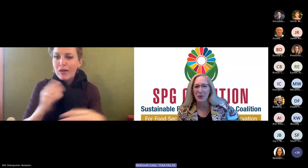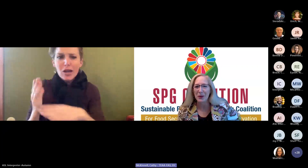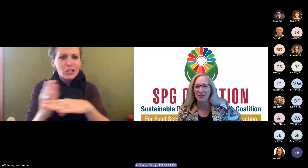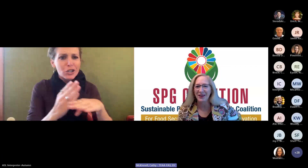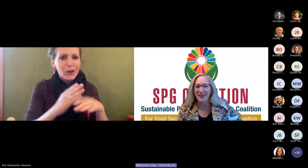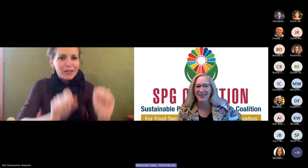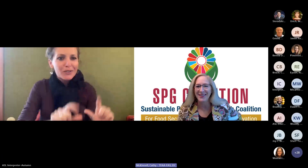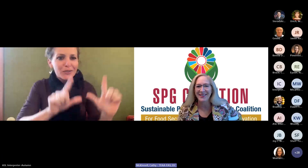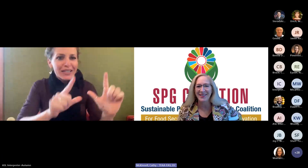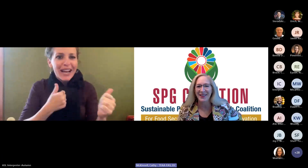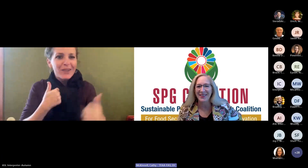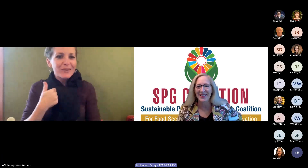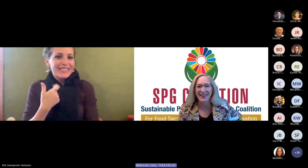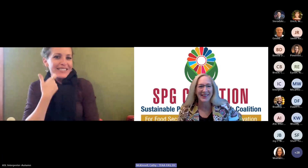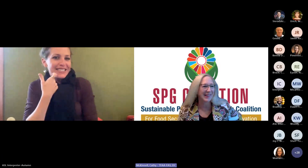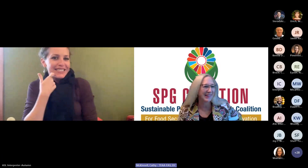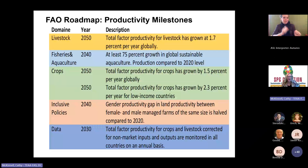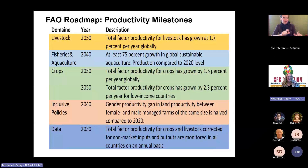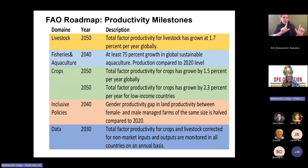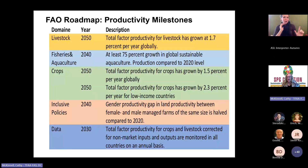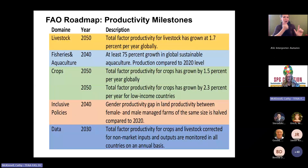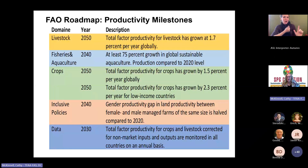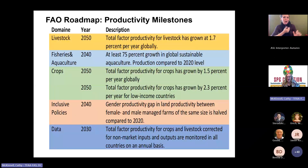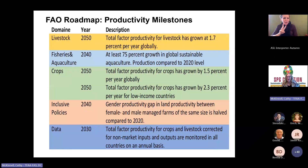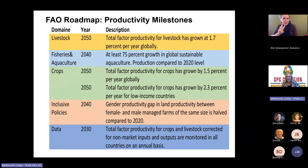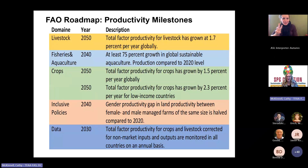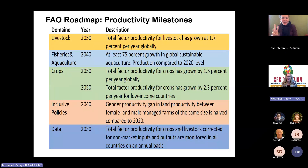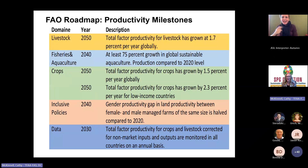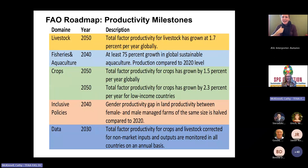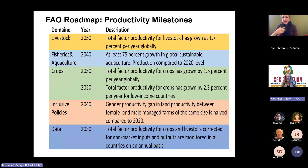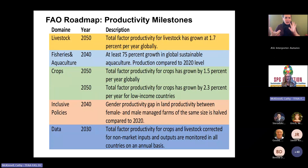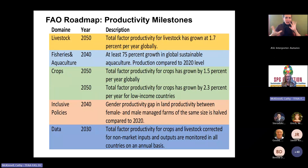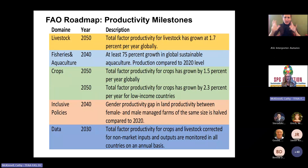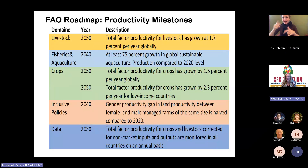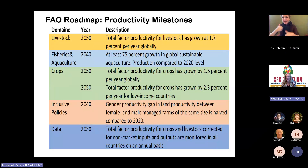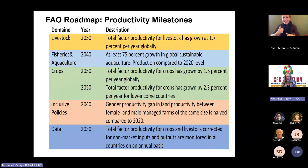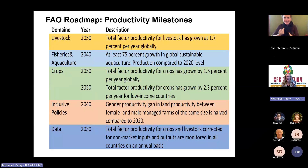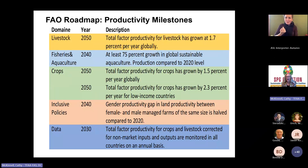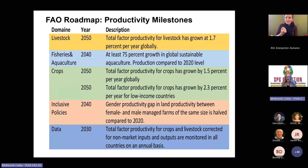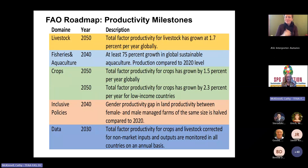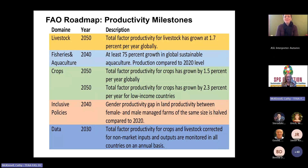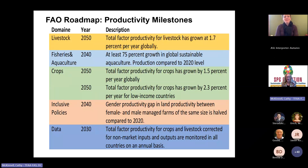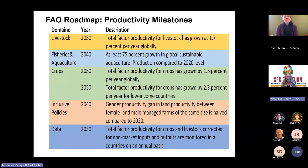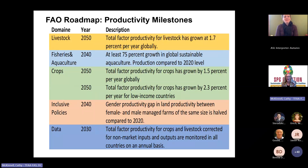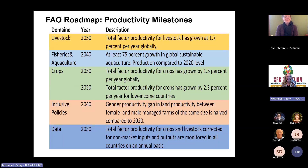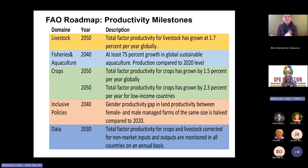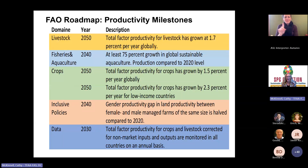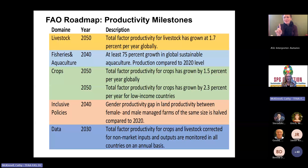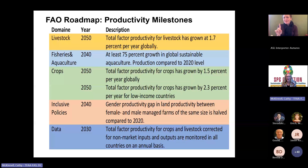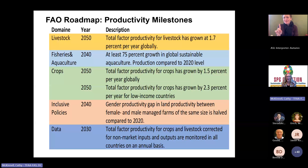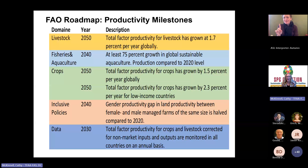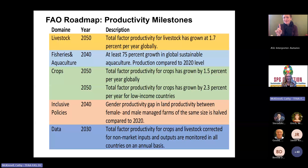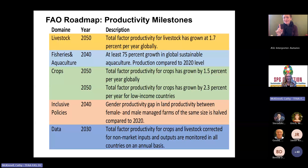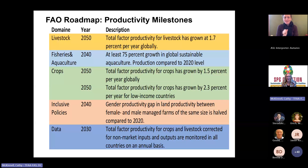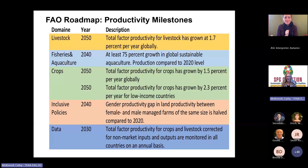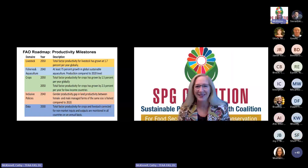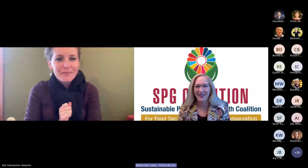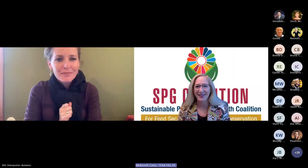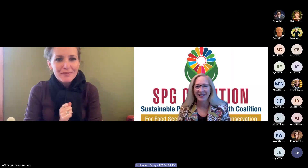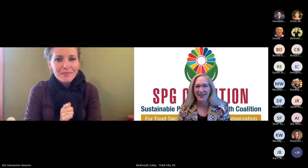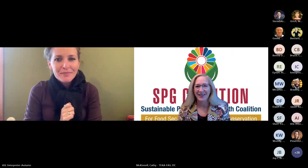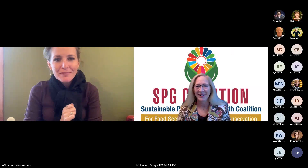pulling up our website, and I think that messed me up a little bit. So give me just 1 second,